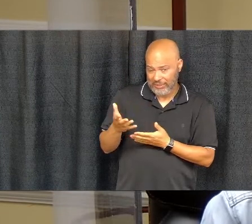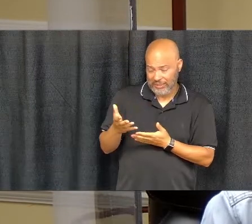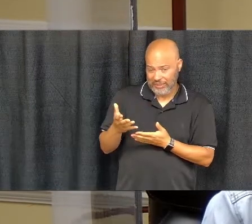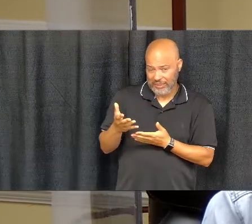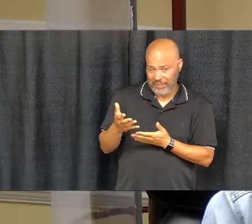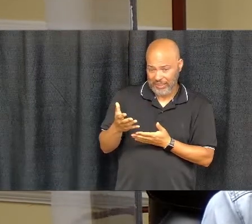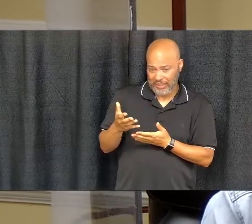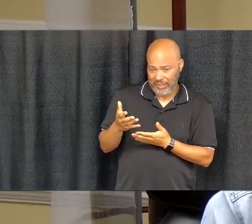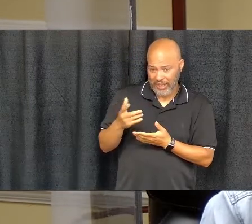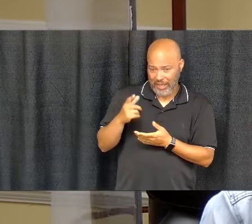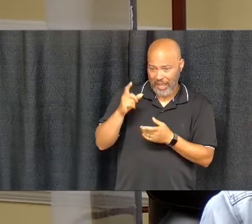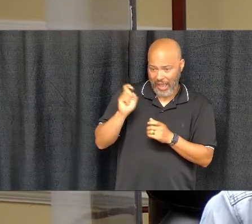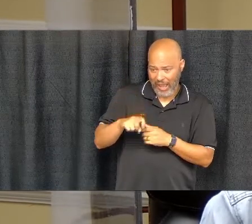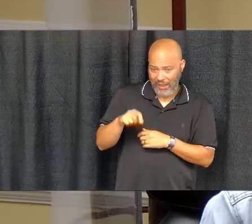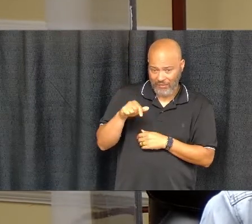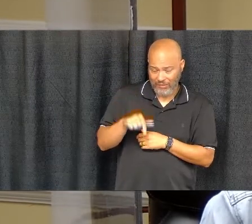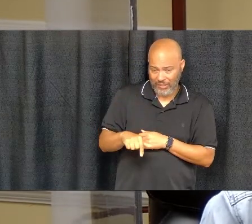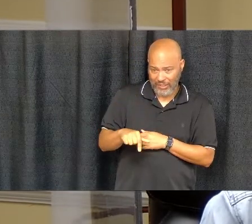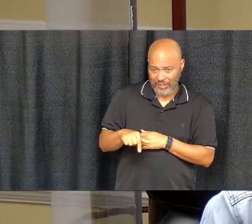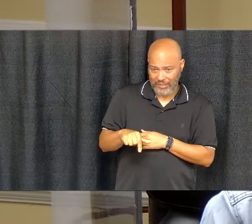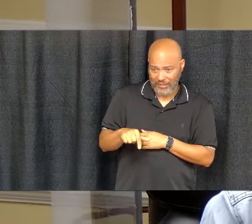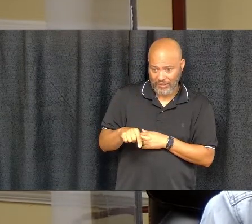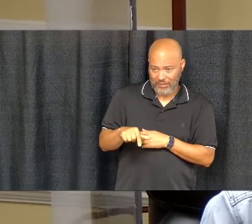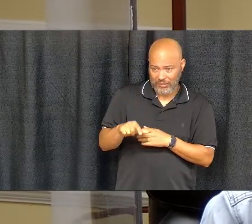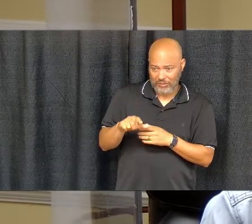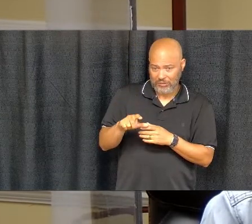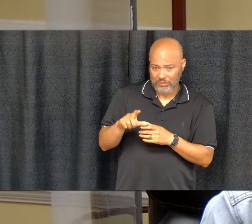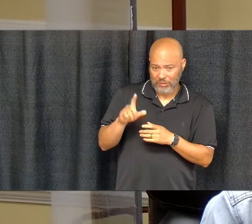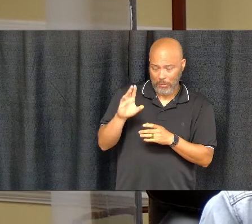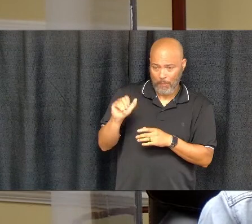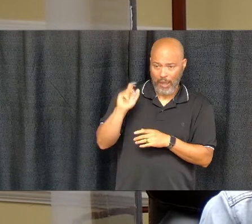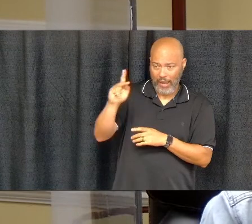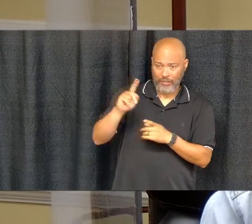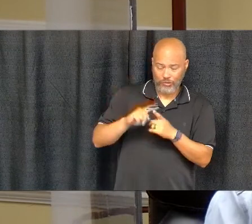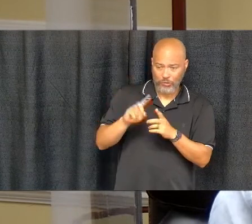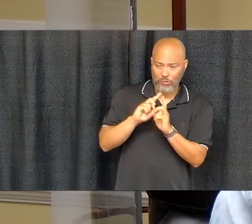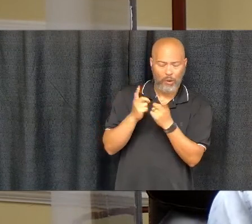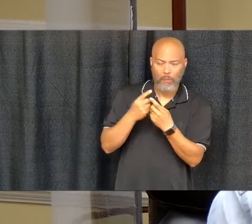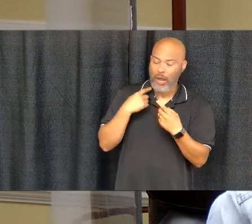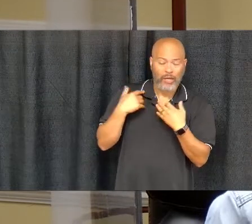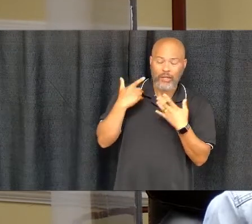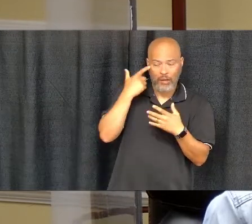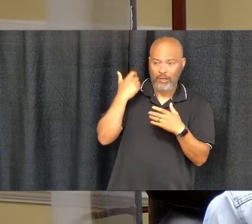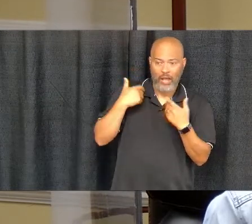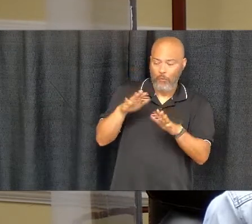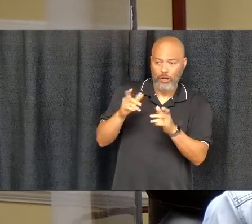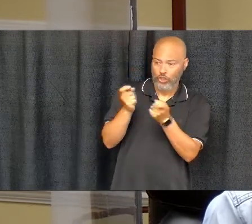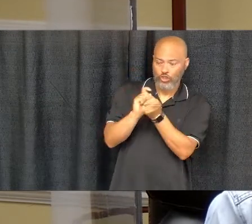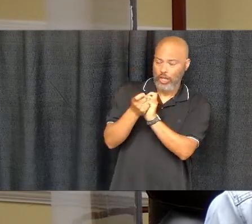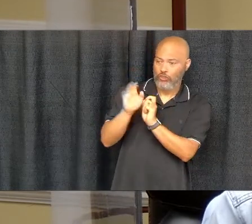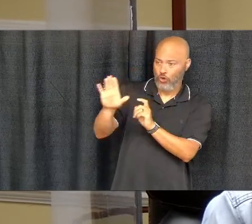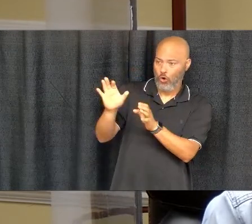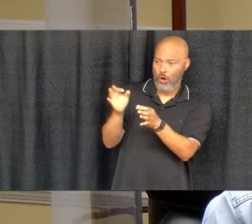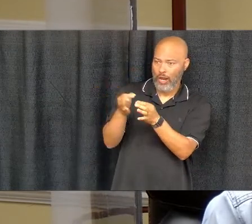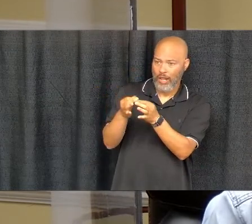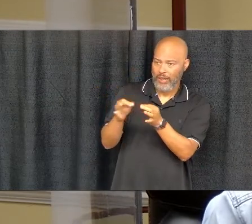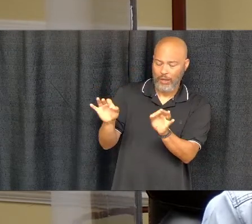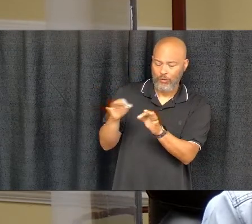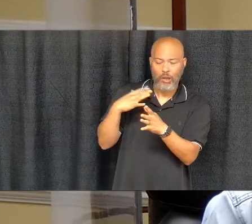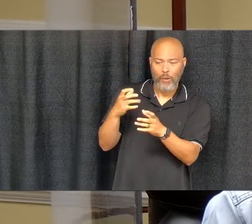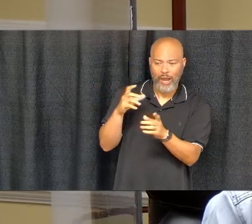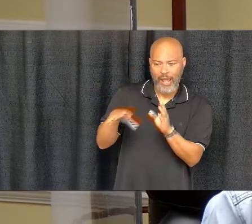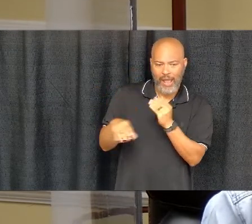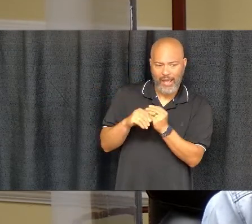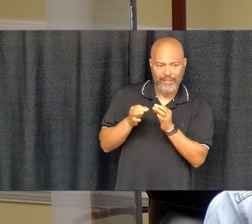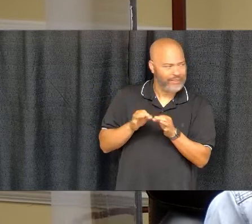have to have this ordinance go back to the department? Because I don't want to change your language. I just wanted to add a sentence.